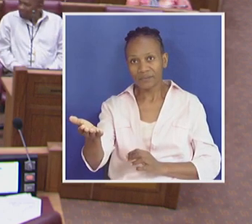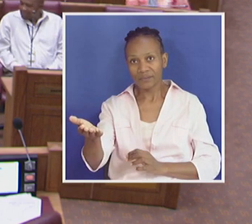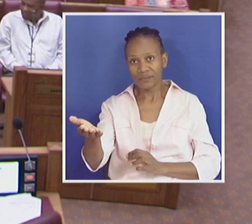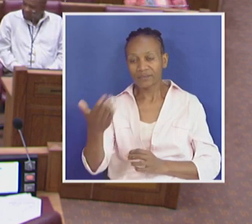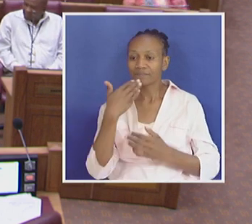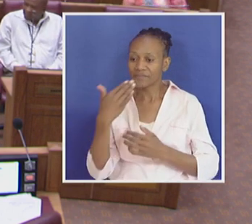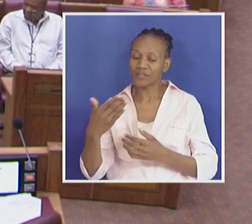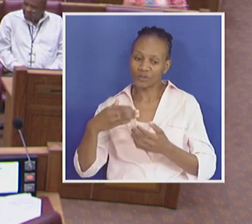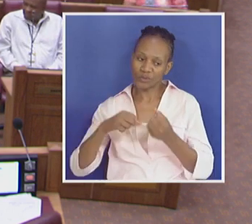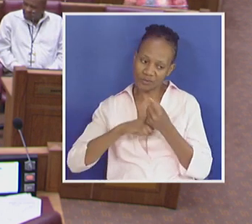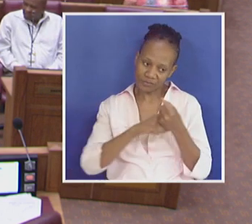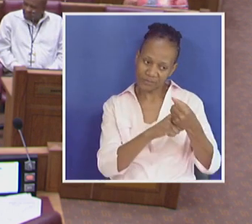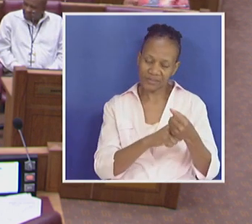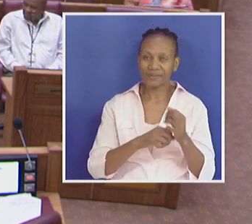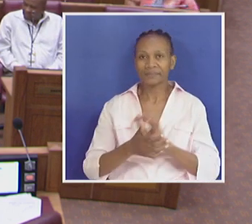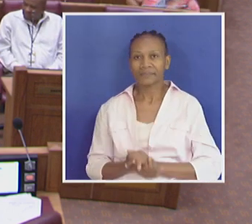Free State